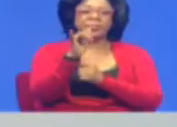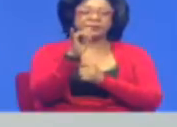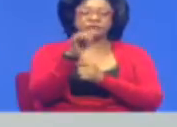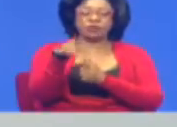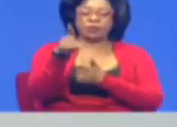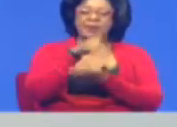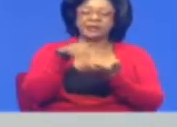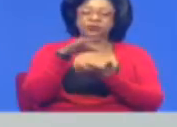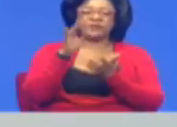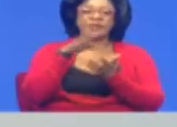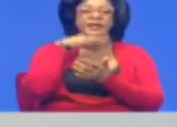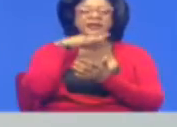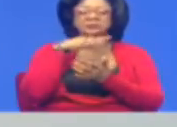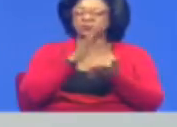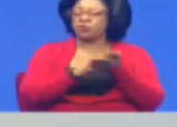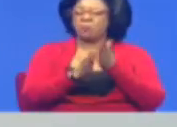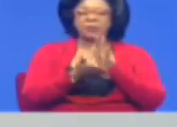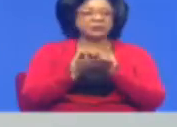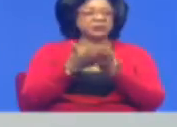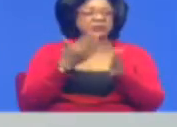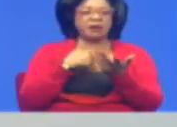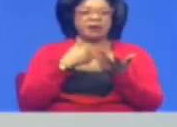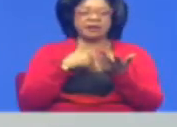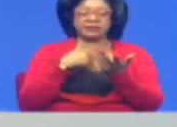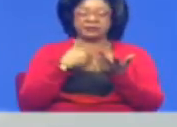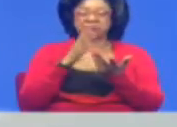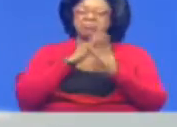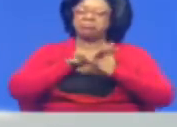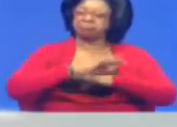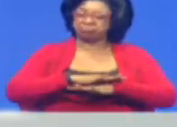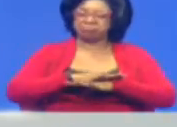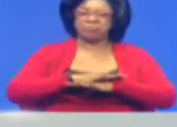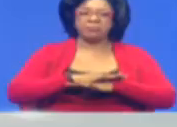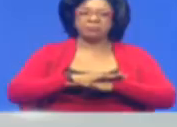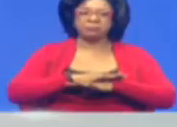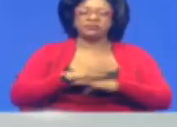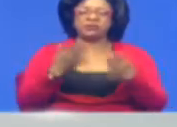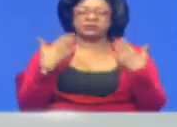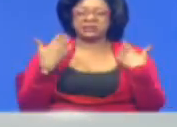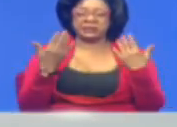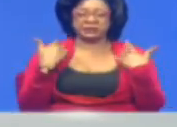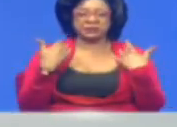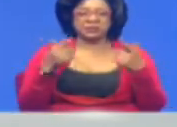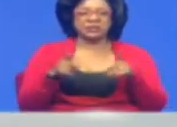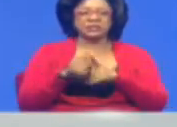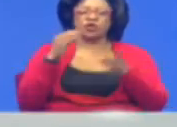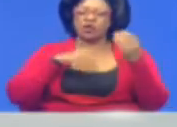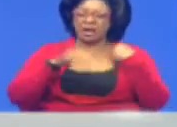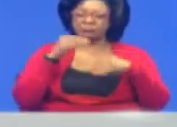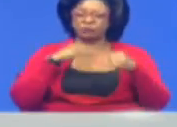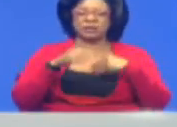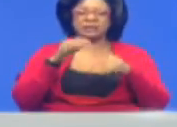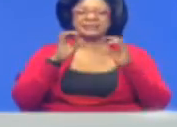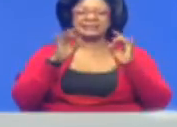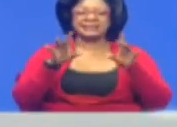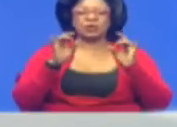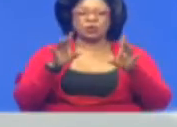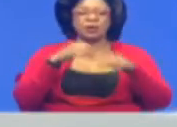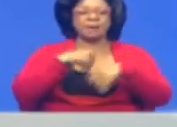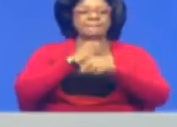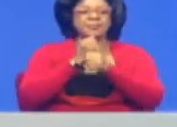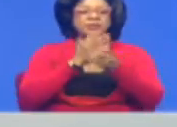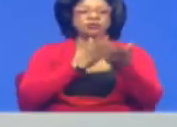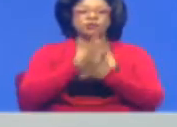dead, not everyone has space to rest for all eternity, as corruption at City Hall ensured there was